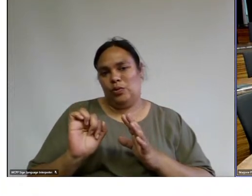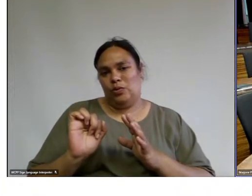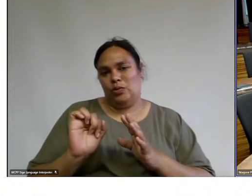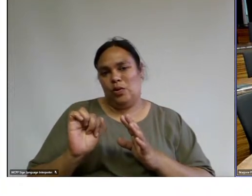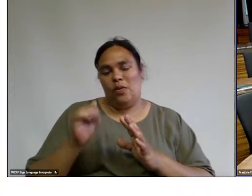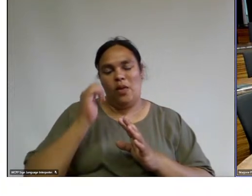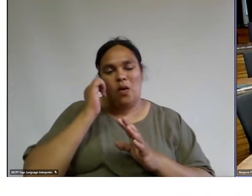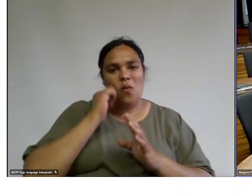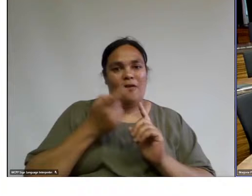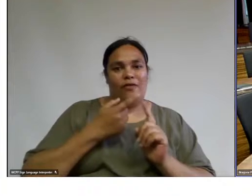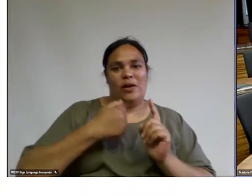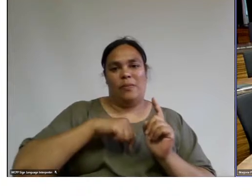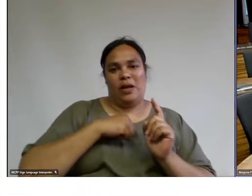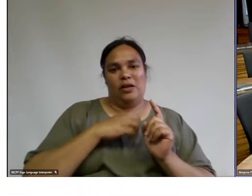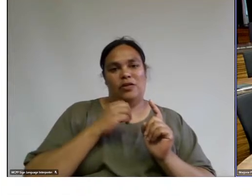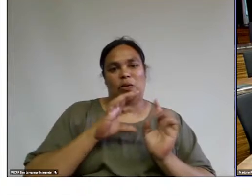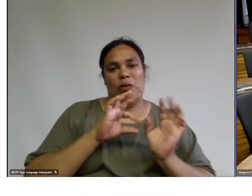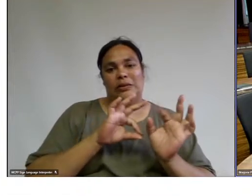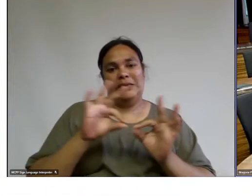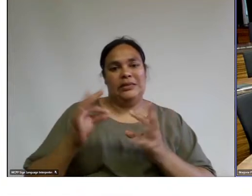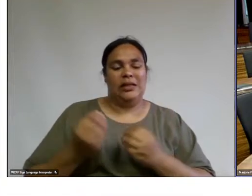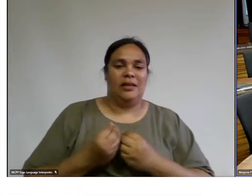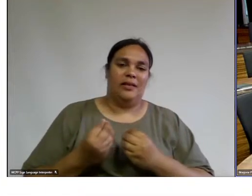want from us. So those things